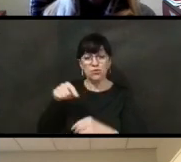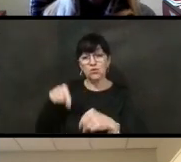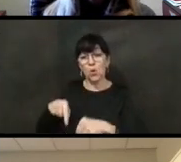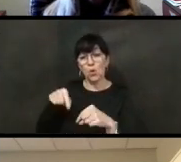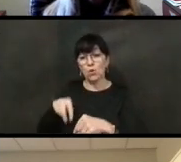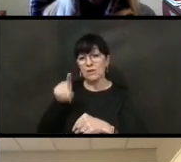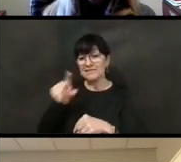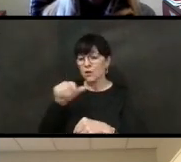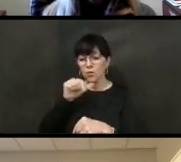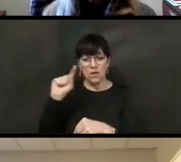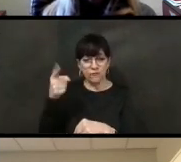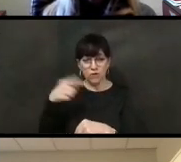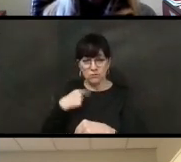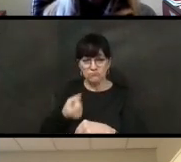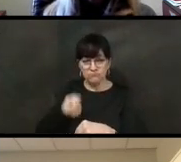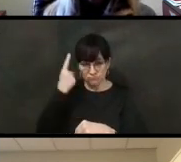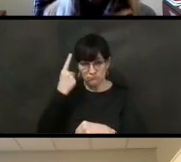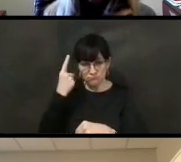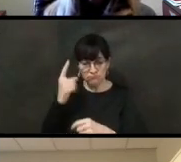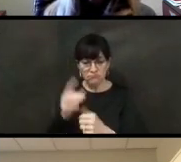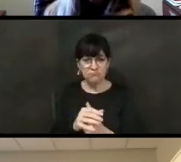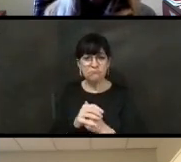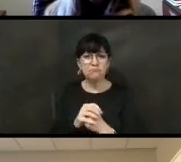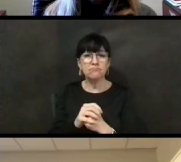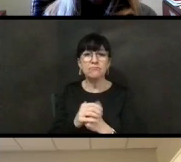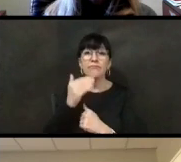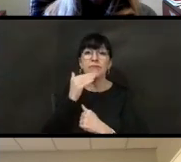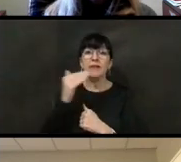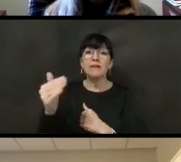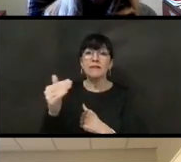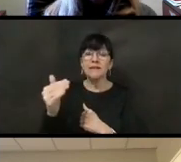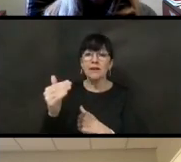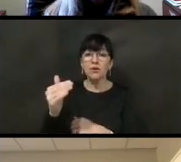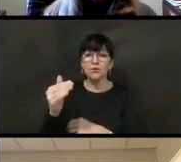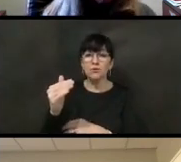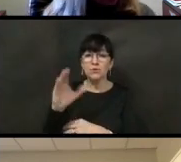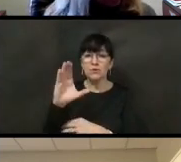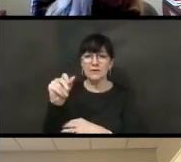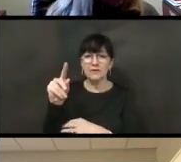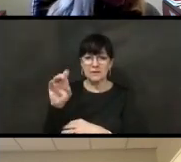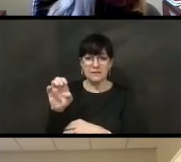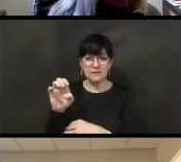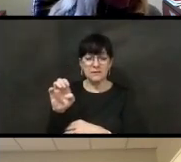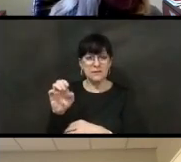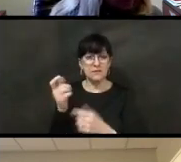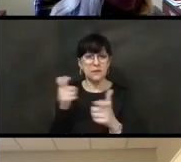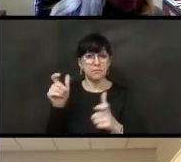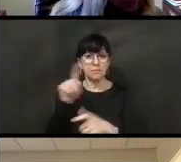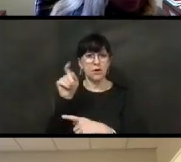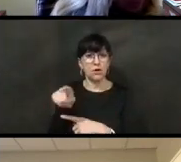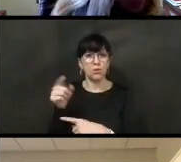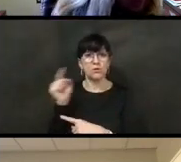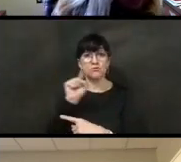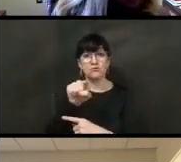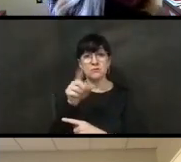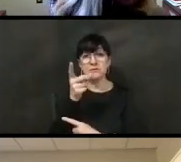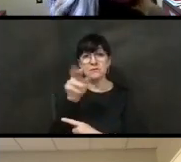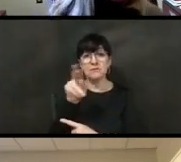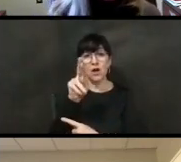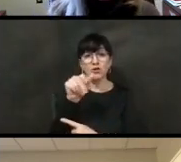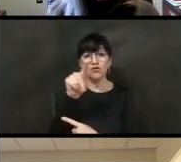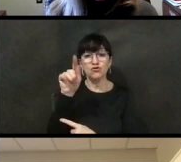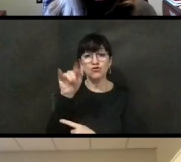roll that out. Thank you, Secretary Cade. Here's a big question for you, Dr. Rattay, from Elizabeth